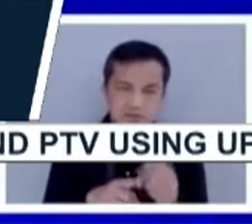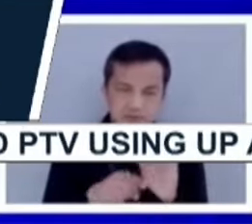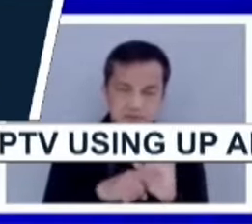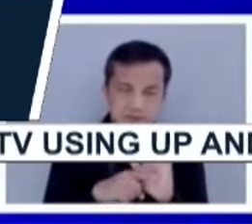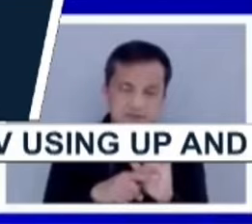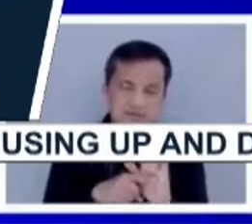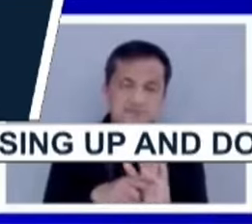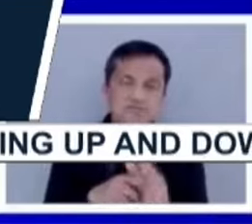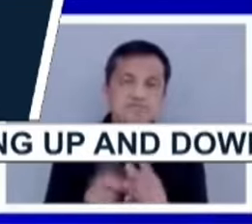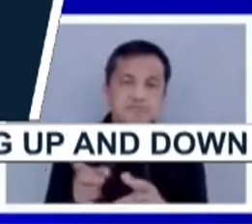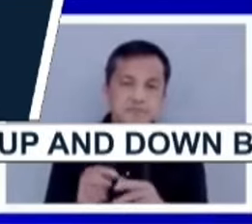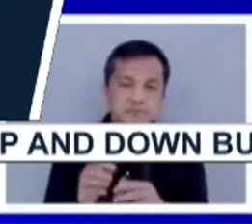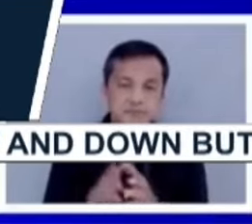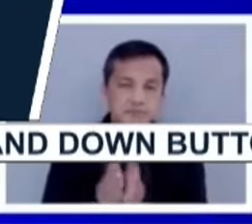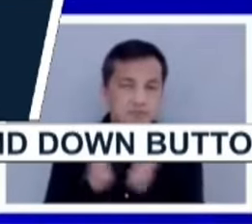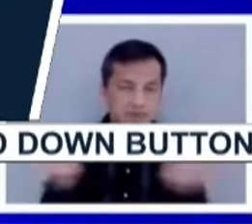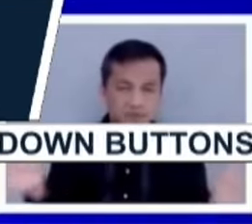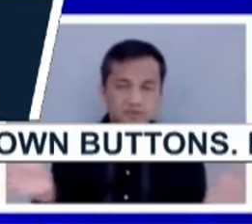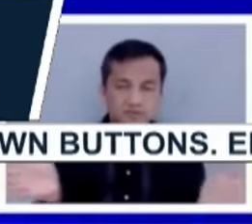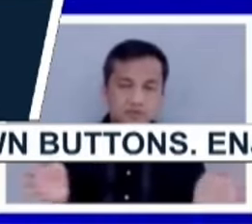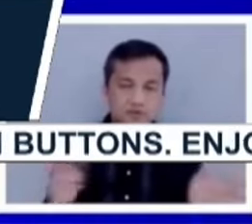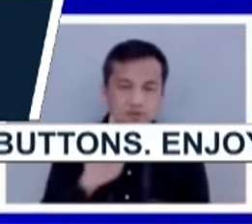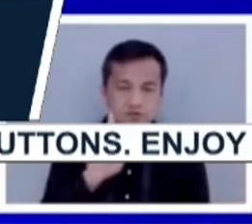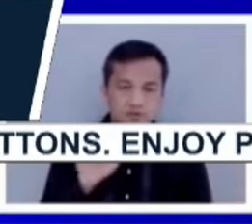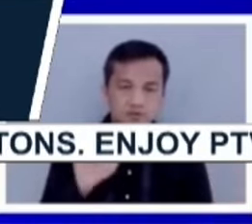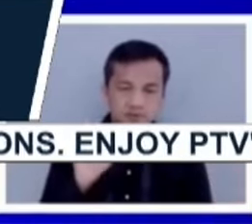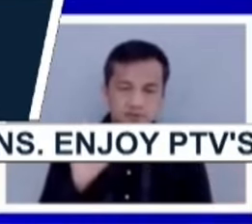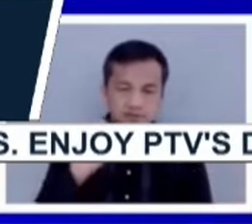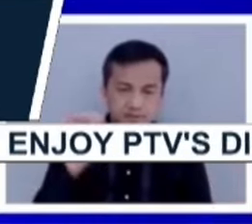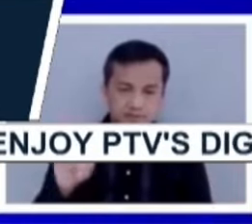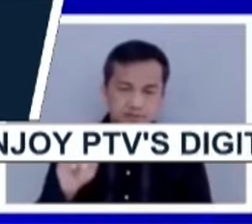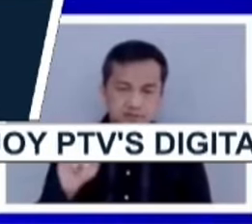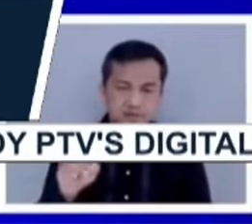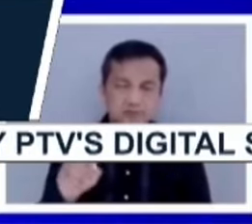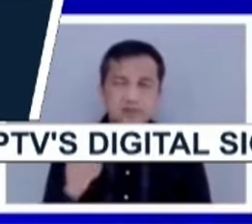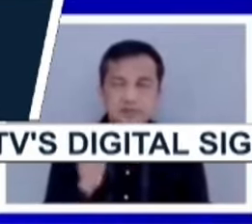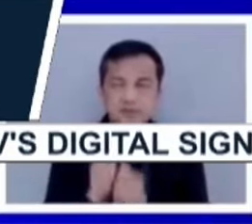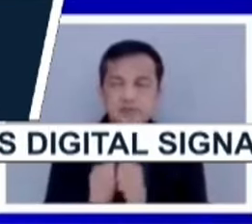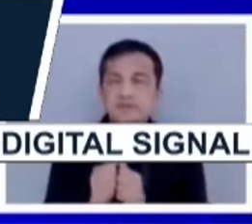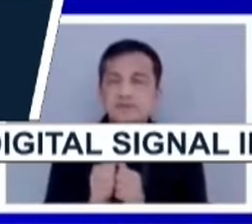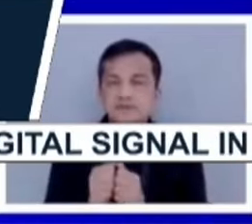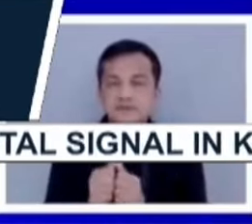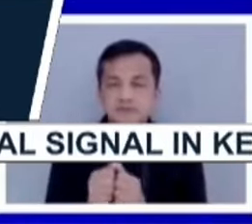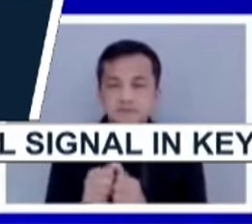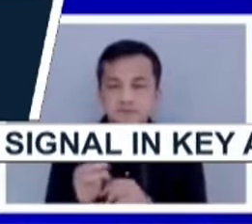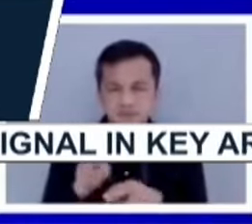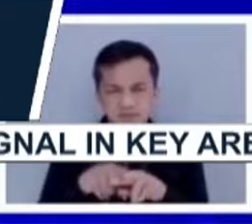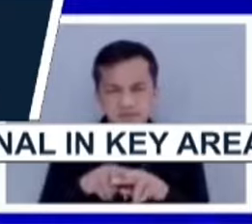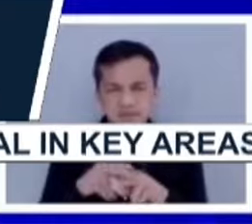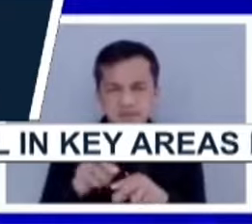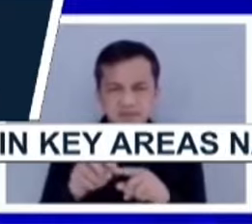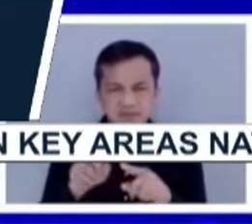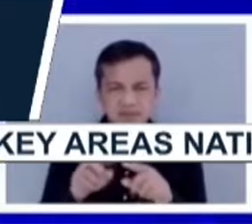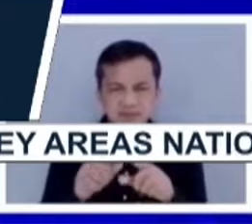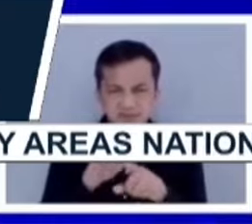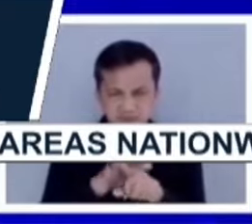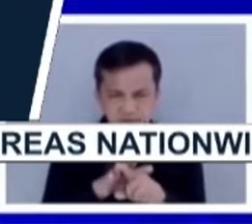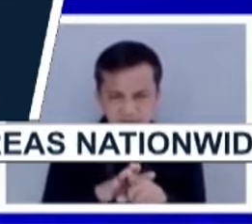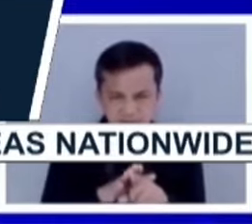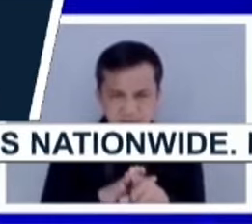yun. But overall, ito ay 1.9% overall. Ibig sabihin lang nun, tumaas pa rin pero sa mas mabagal